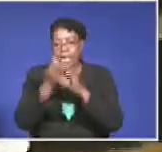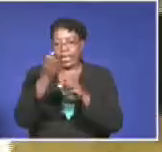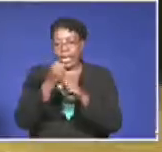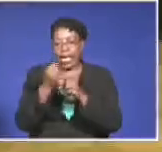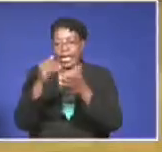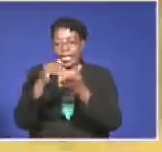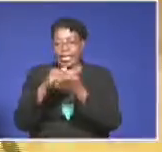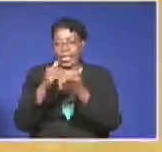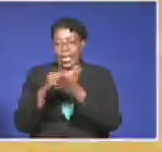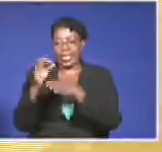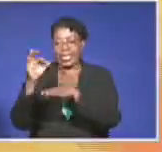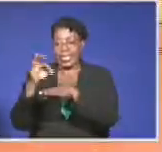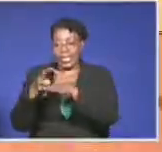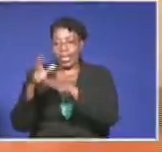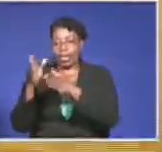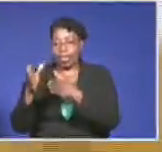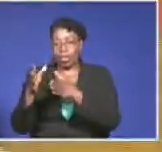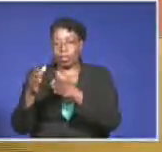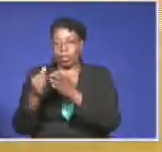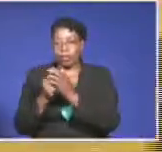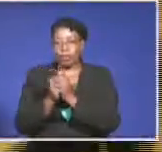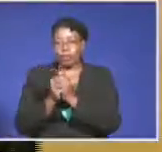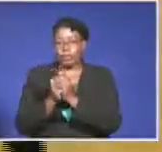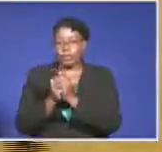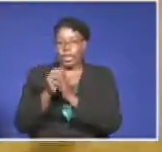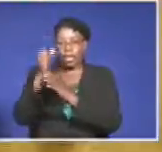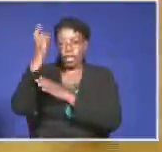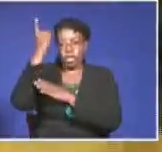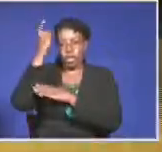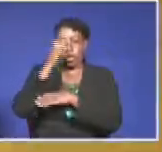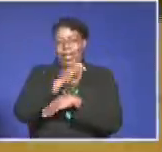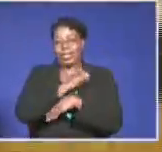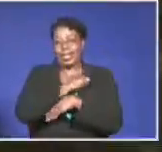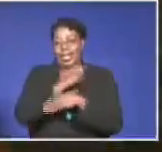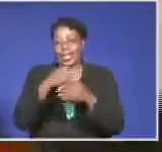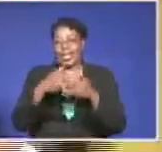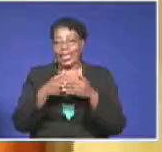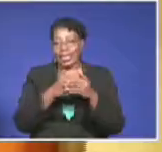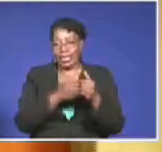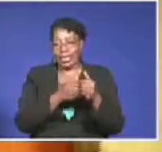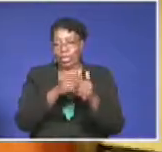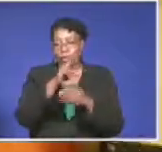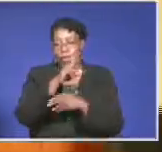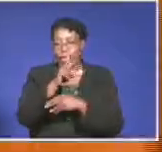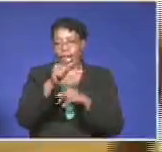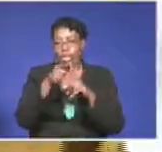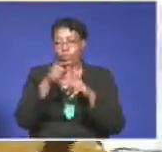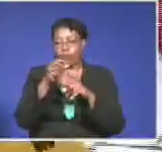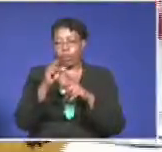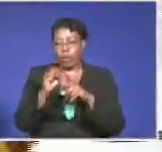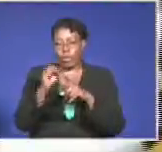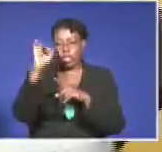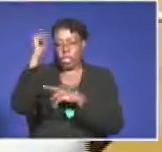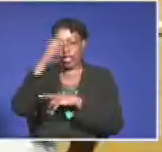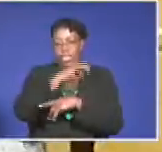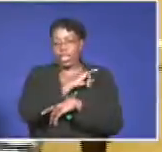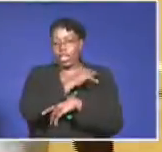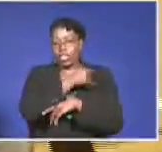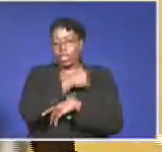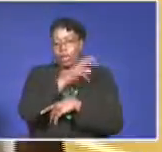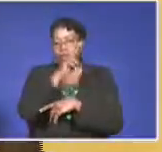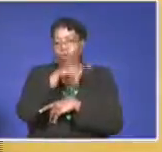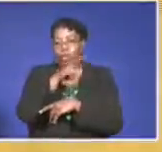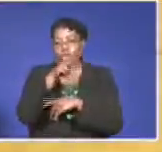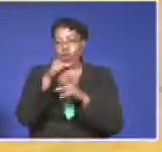Stingers 91-80 to go up 2-1. Deshaun Taylor led the Giants 25 points and 11 boards. Jackson Jacob right behind with